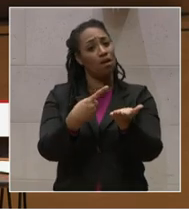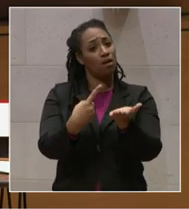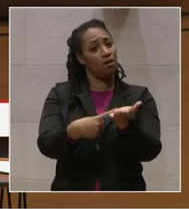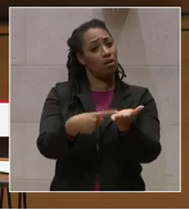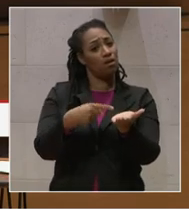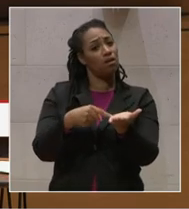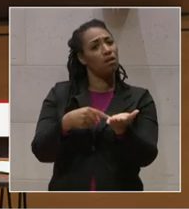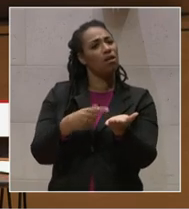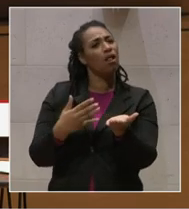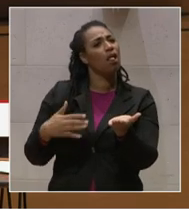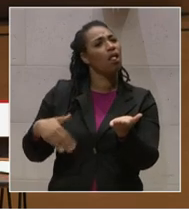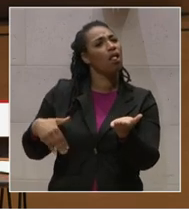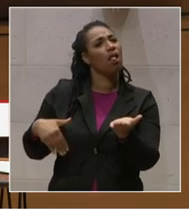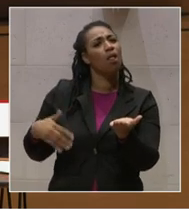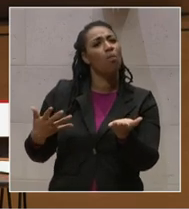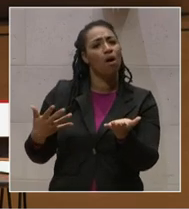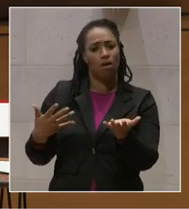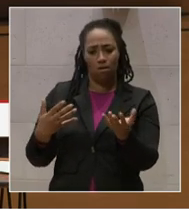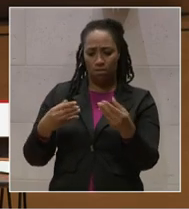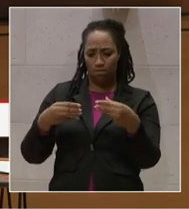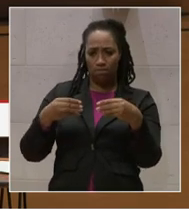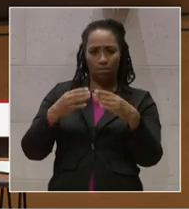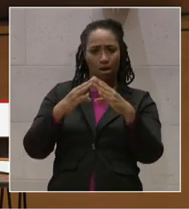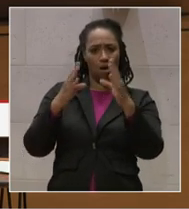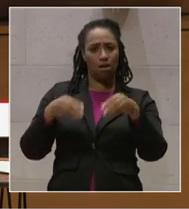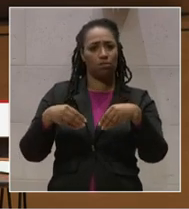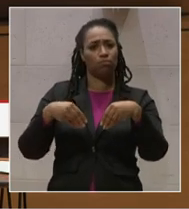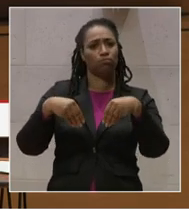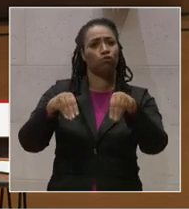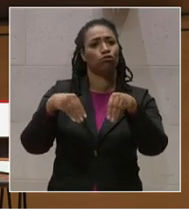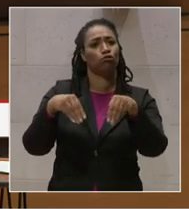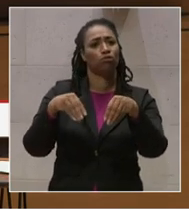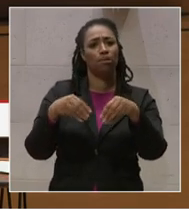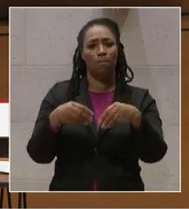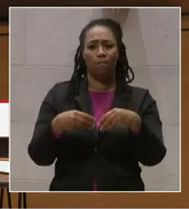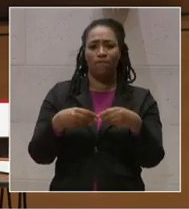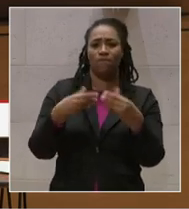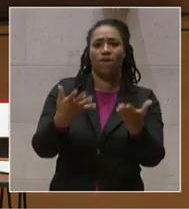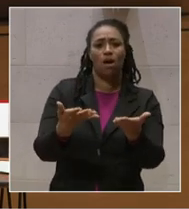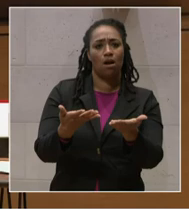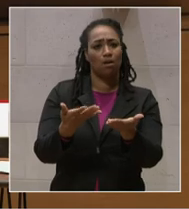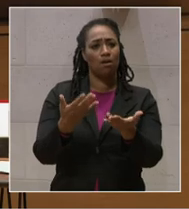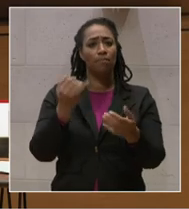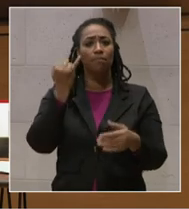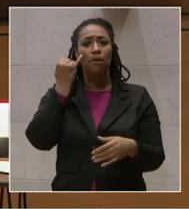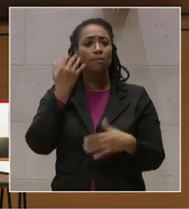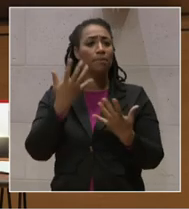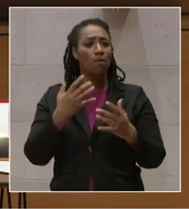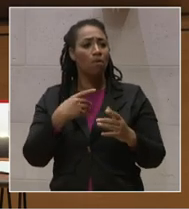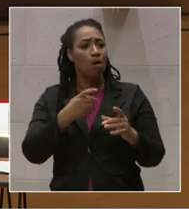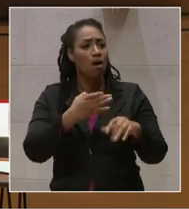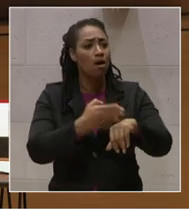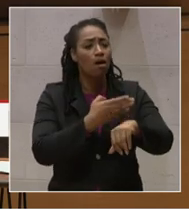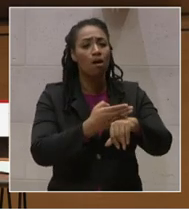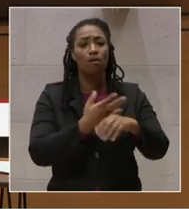And the communication to our developers is also something that I think is a lesson